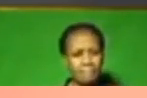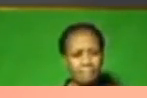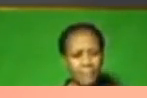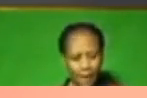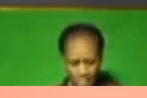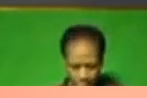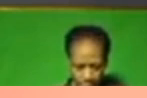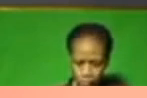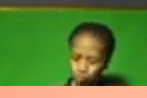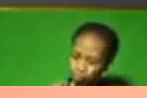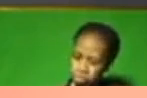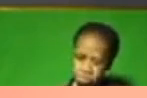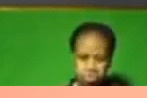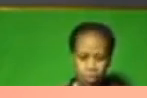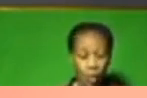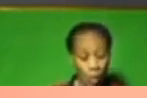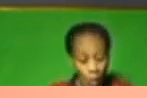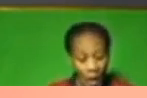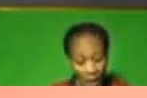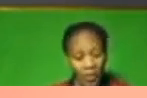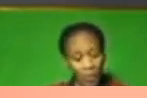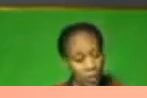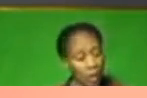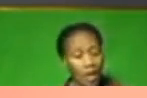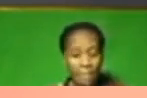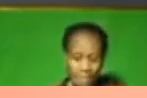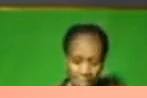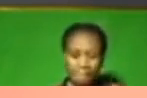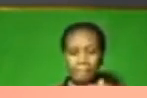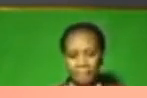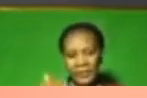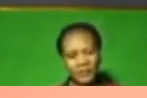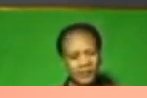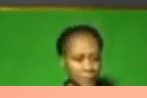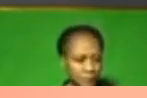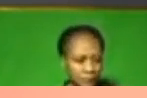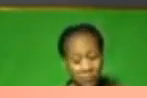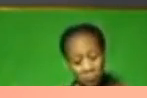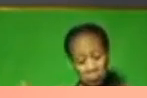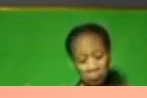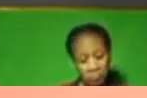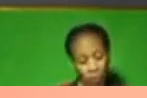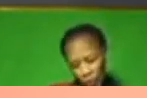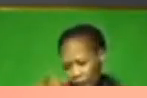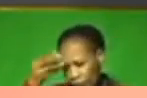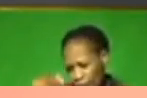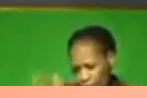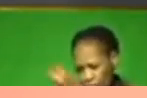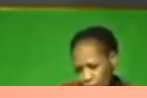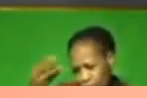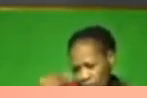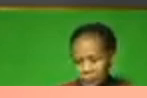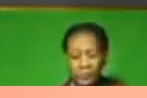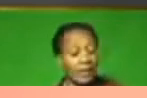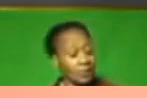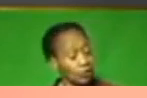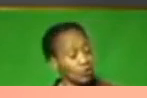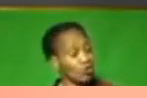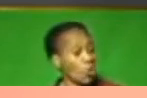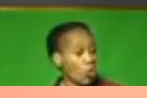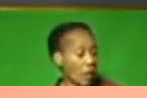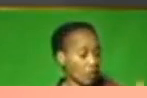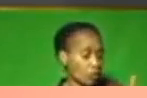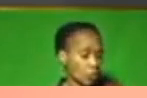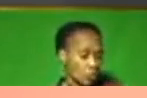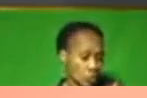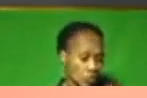platform on which to build. We have learned many lessons and have developed new ways